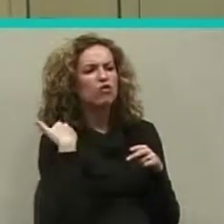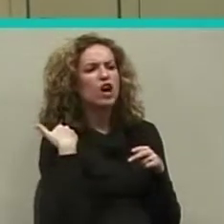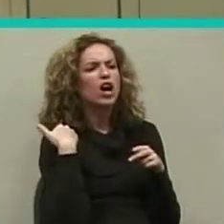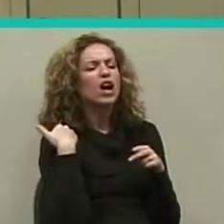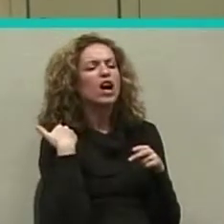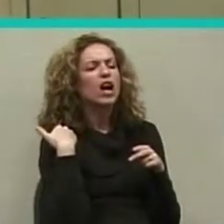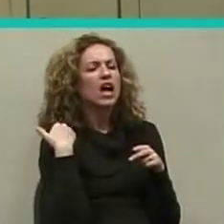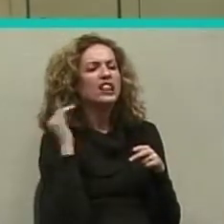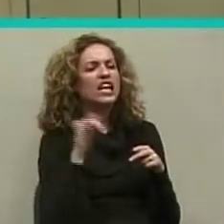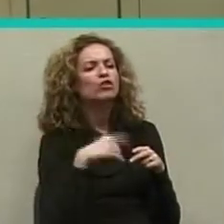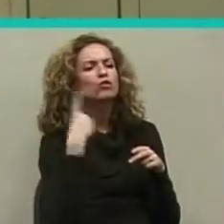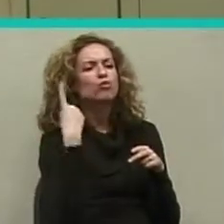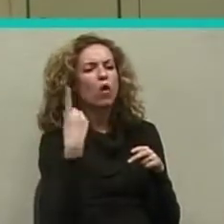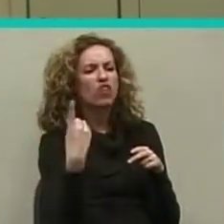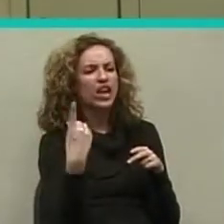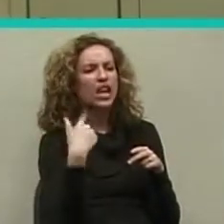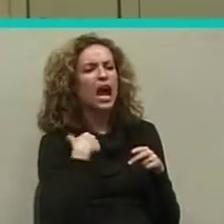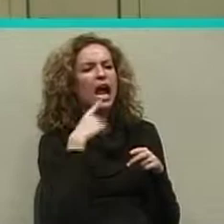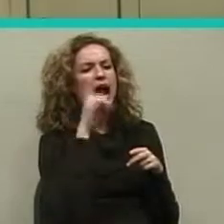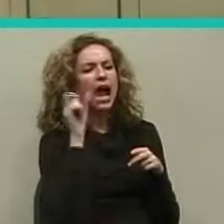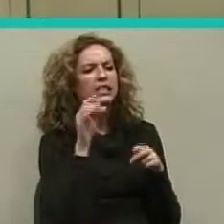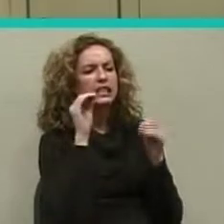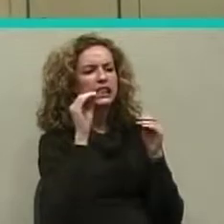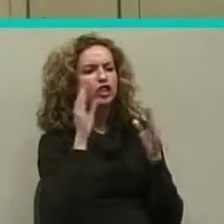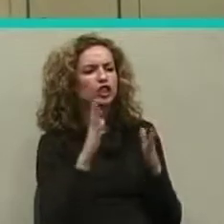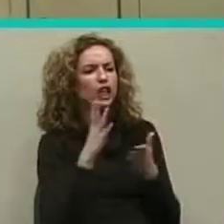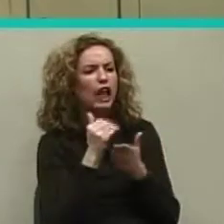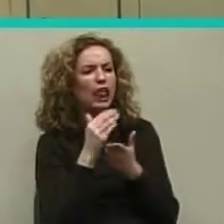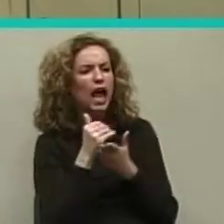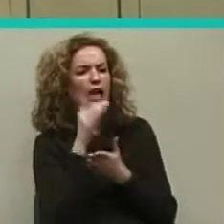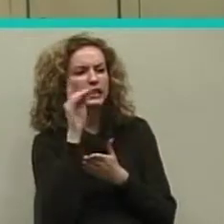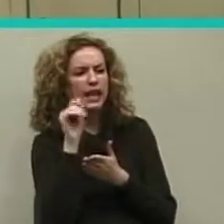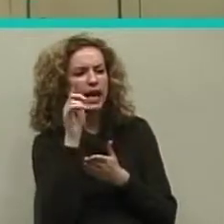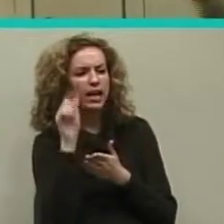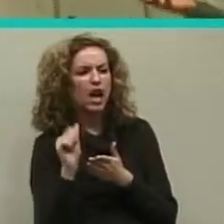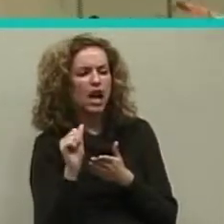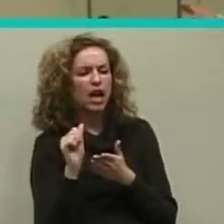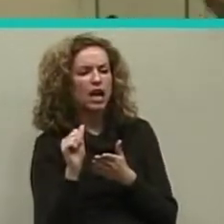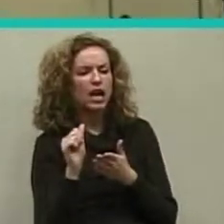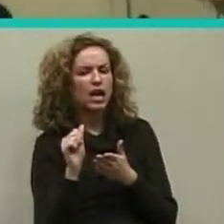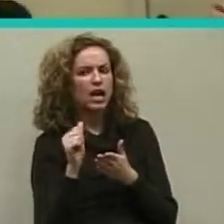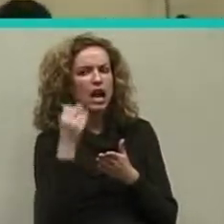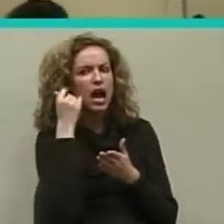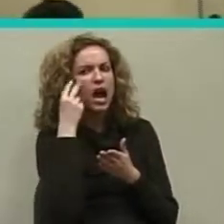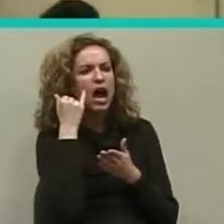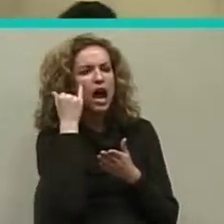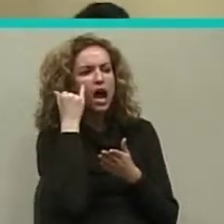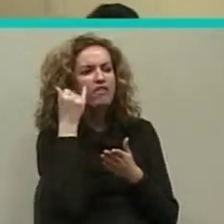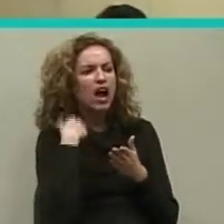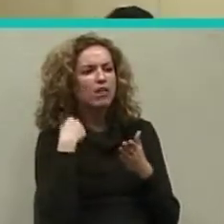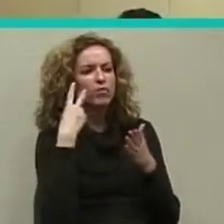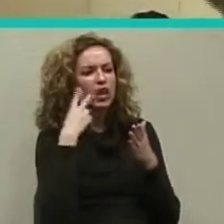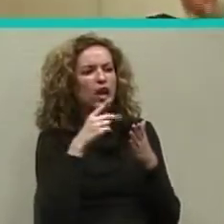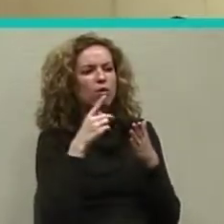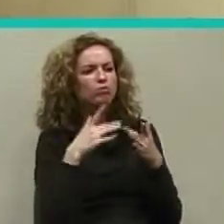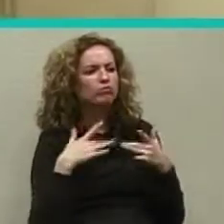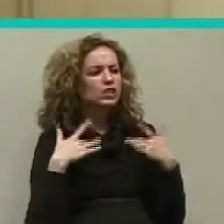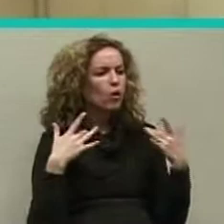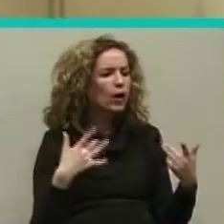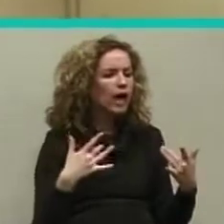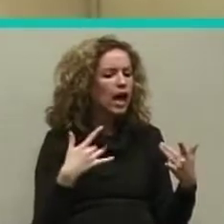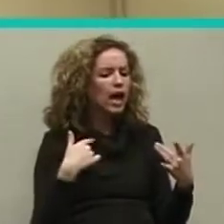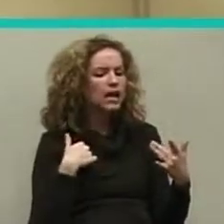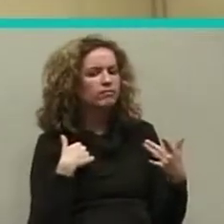is the one thing I ask teachers to take data on. Basically, if I'm looking at what's going on with a kid, we've got the target behavior. So let's say I'm looking at